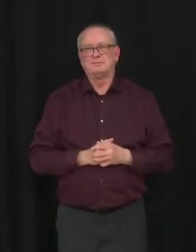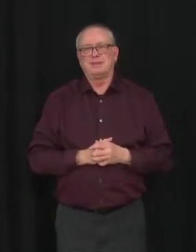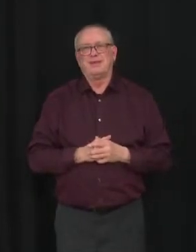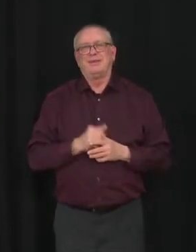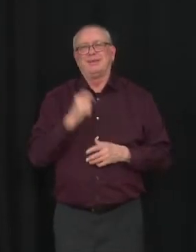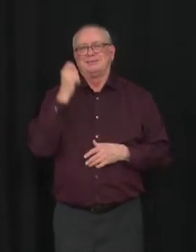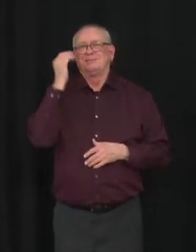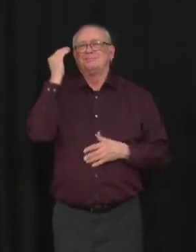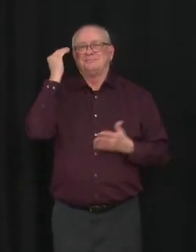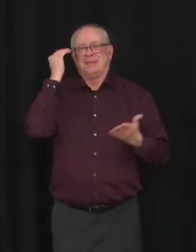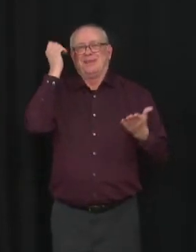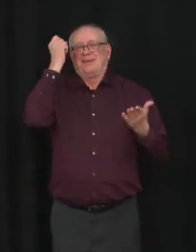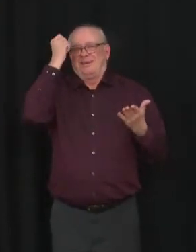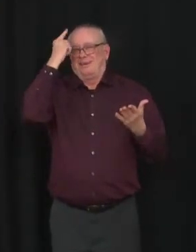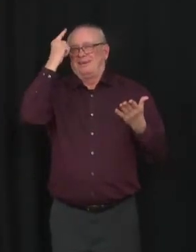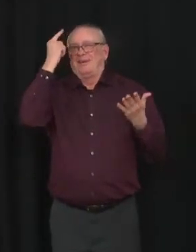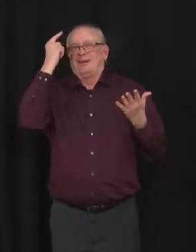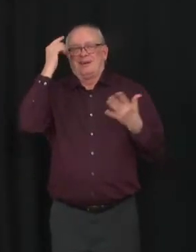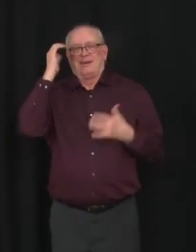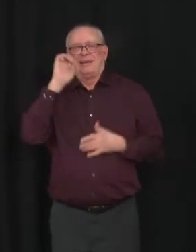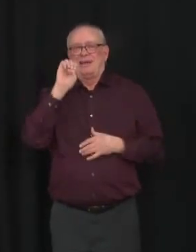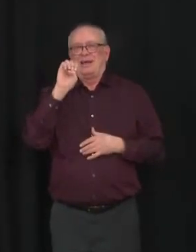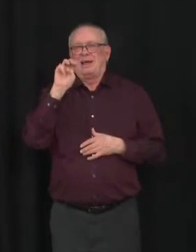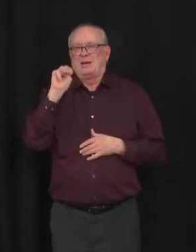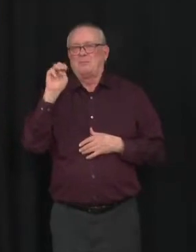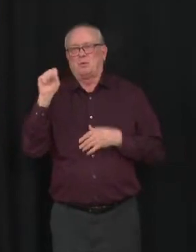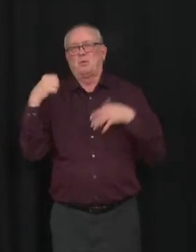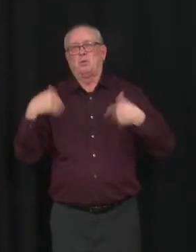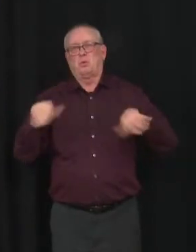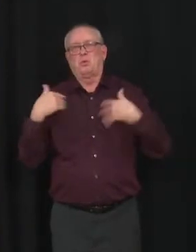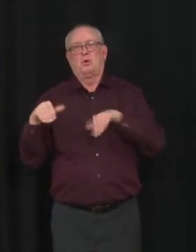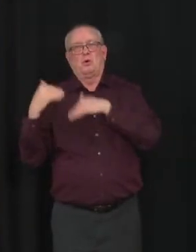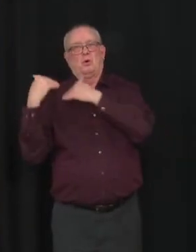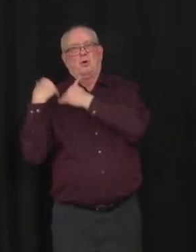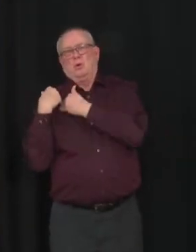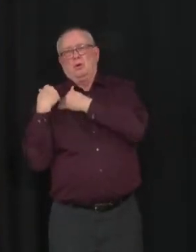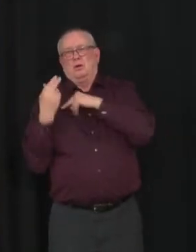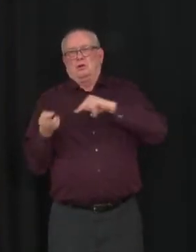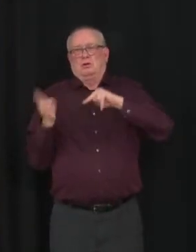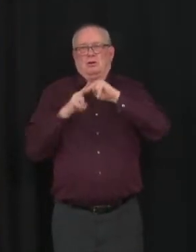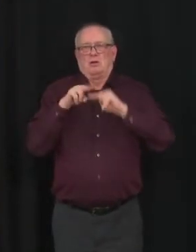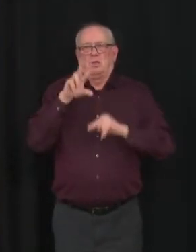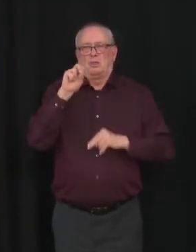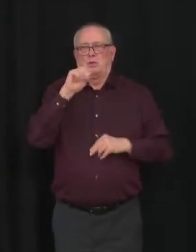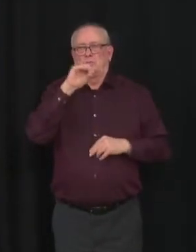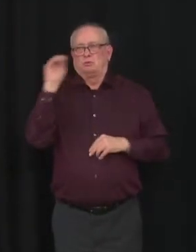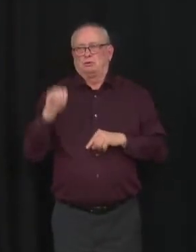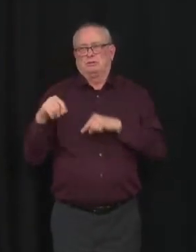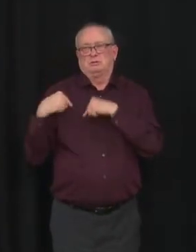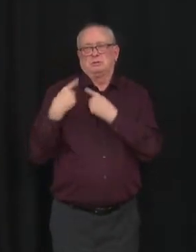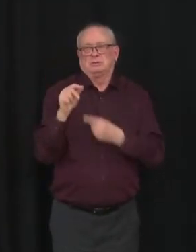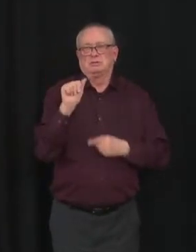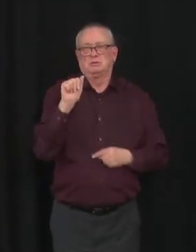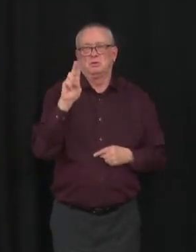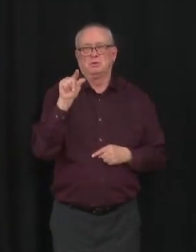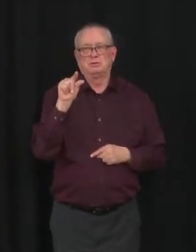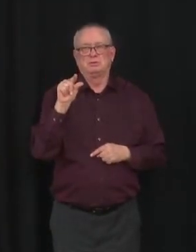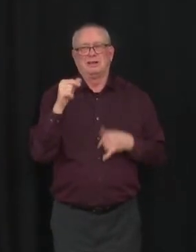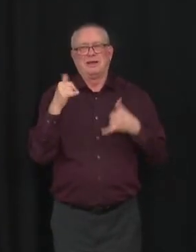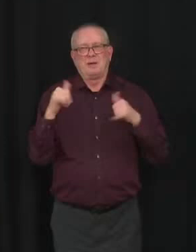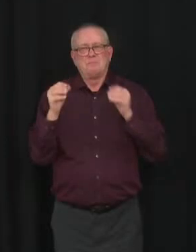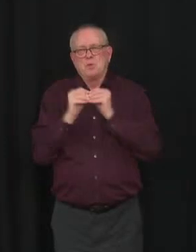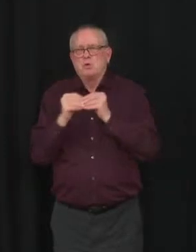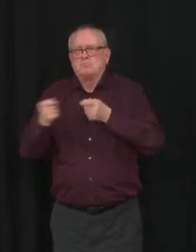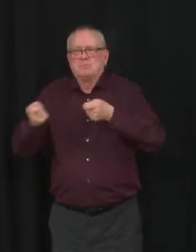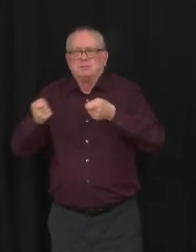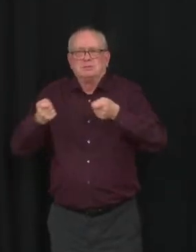the caseload has actually increased by 30% since August. We have done a number of things to date to actually try to manage that. So additional $8